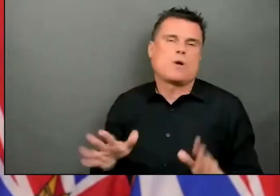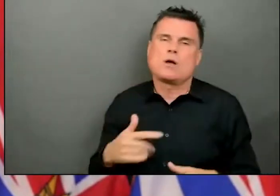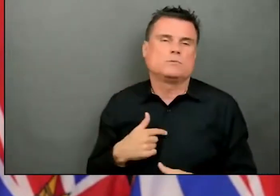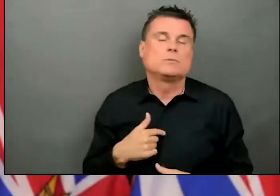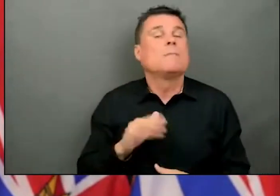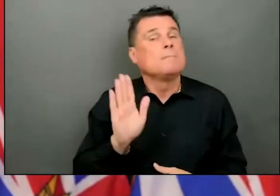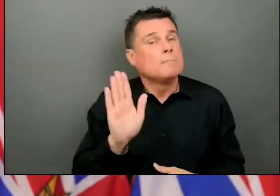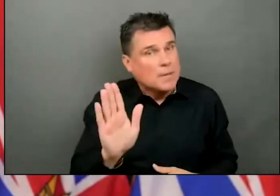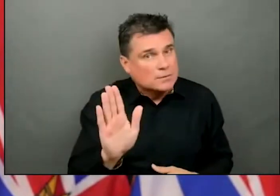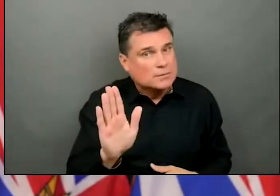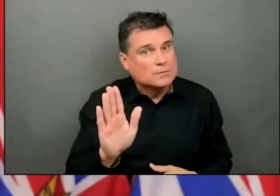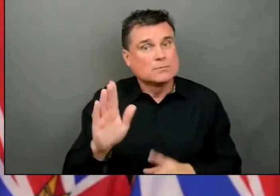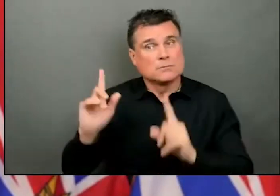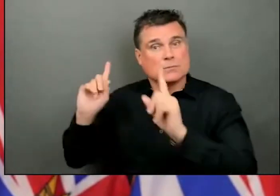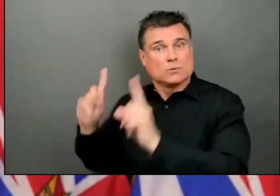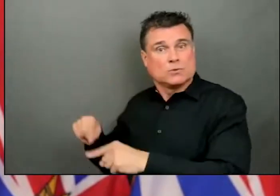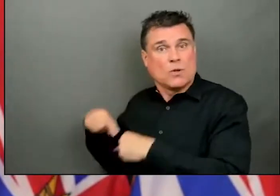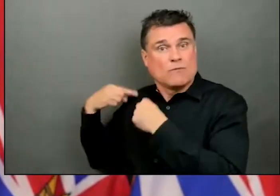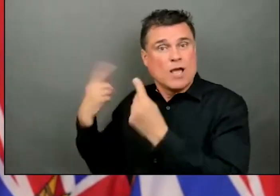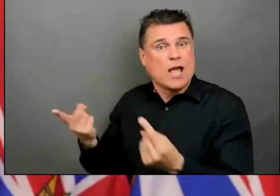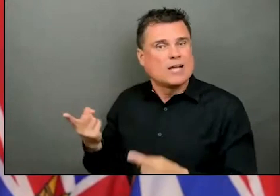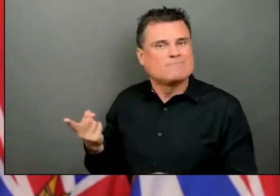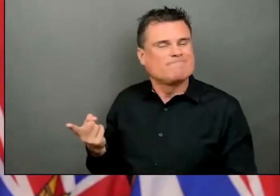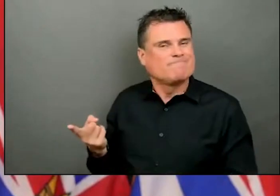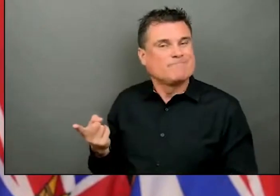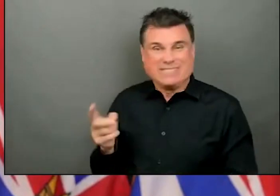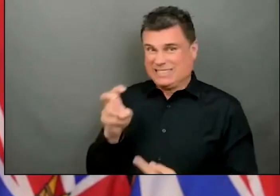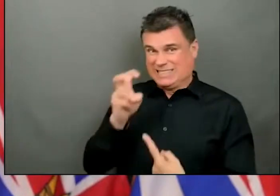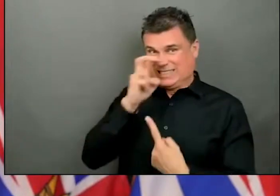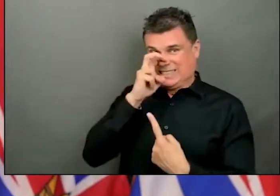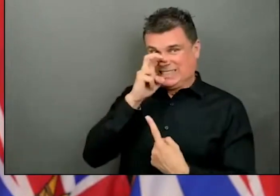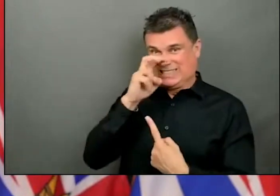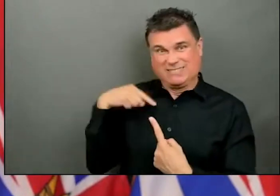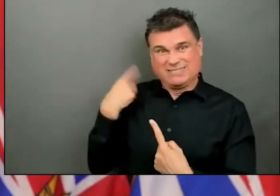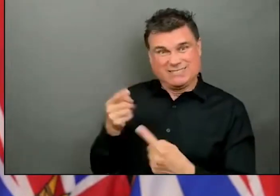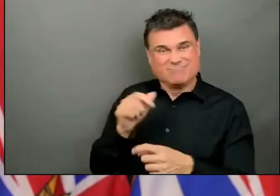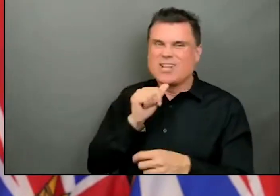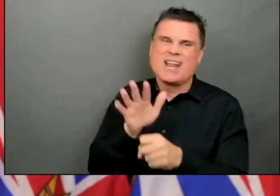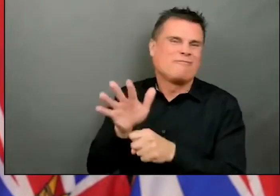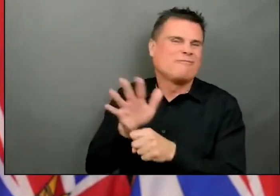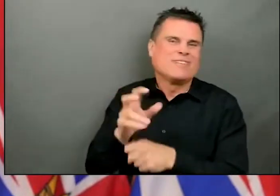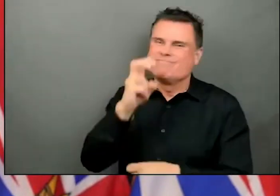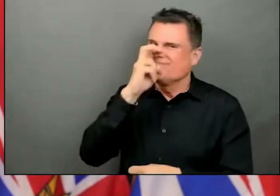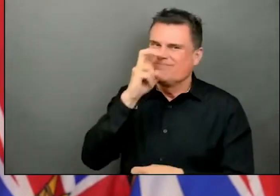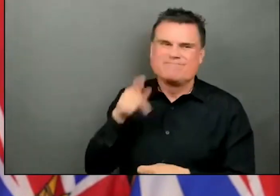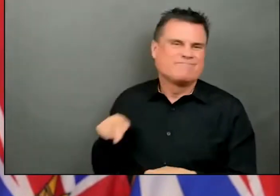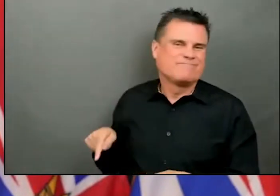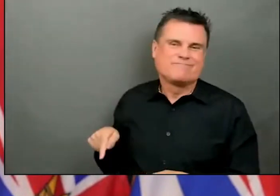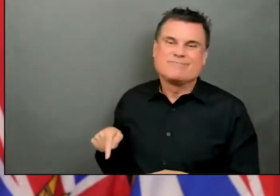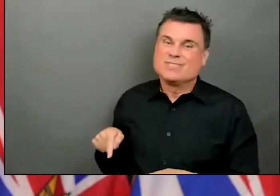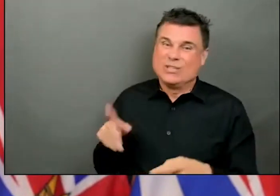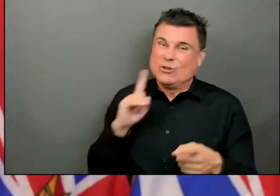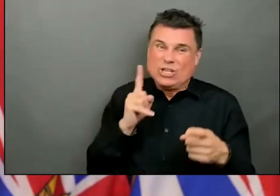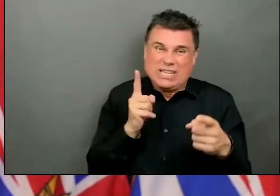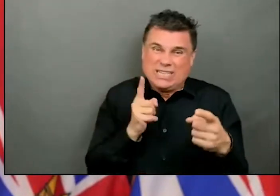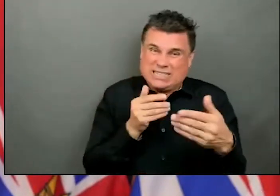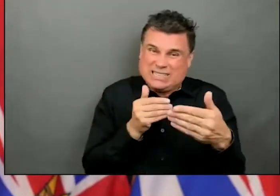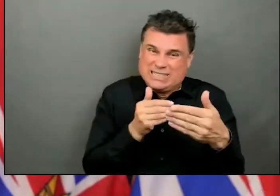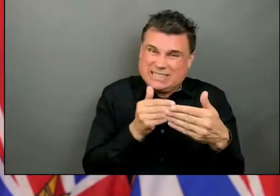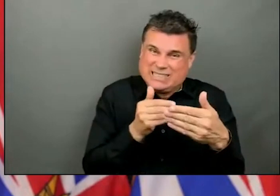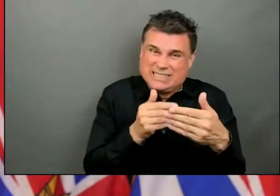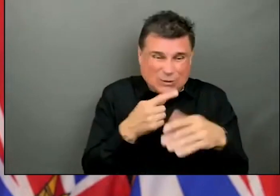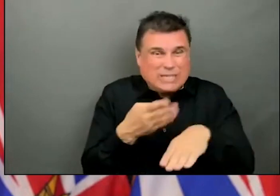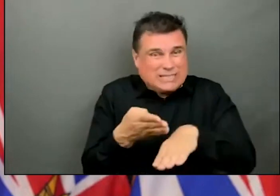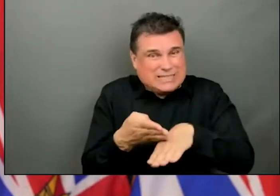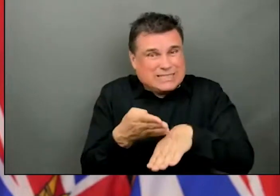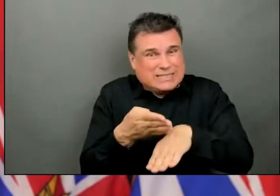distance between a place where we can get to 50 or 60% of our population vaccinated. We're so close, we can taste it. We need